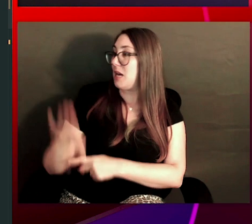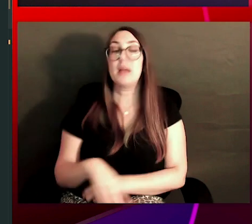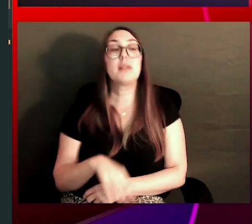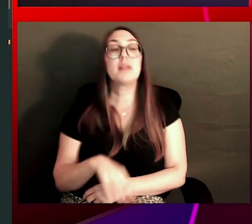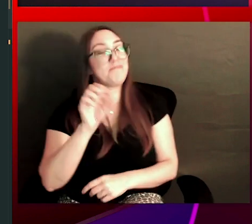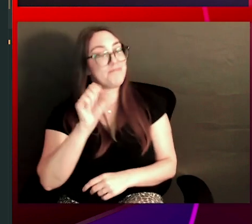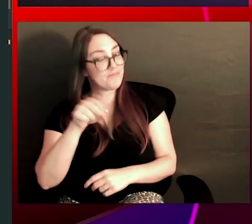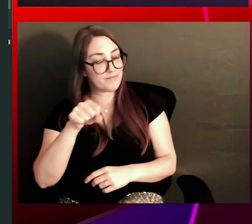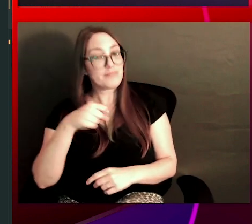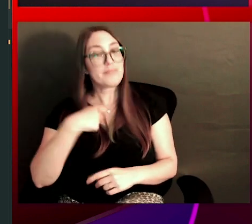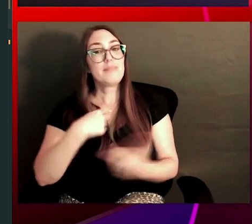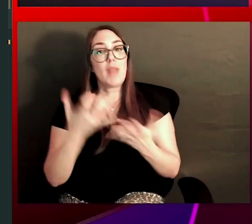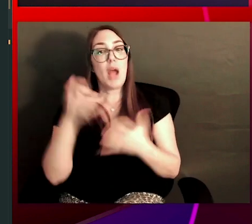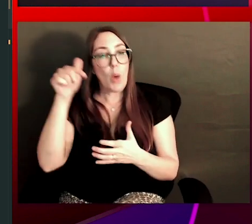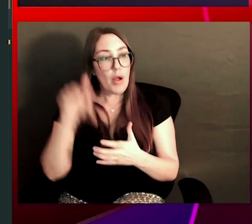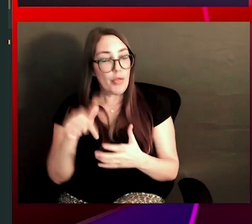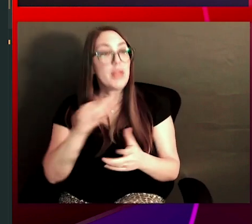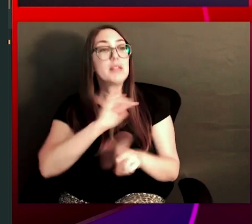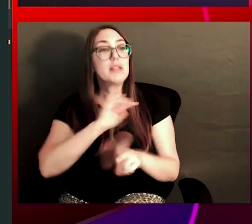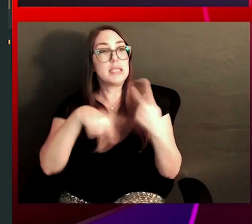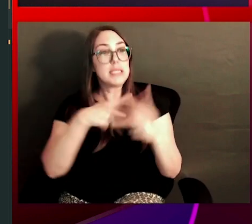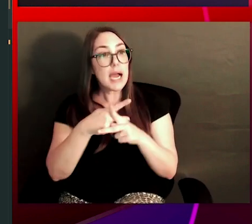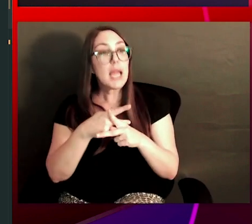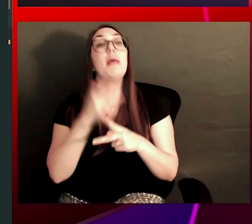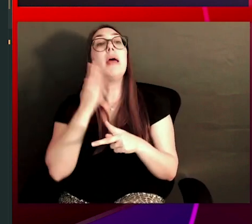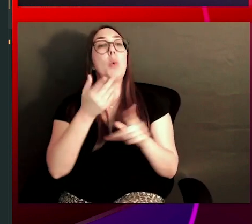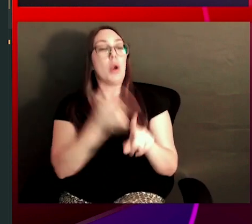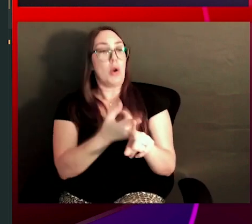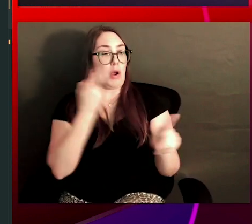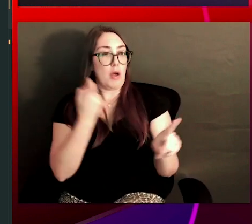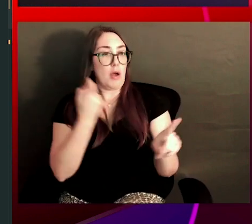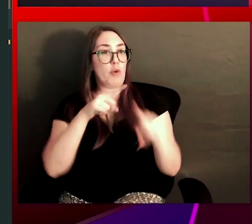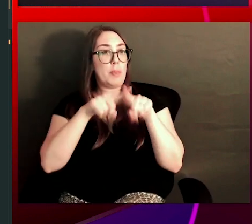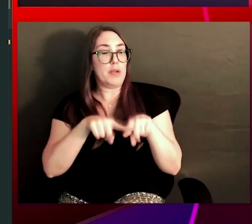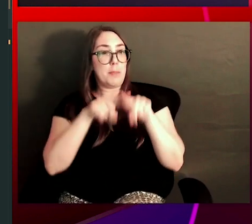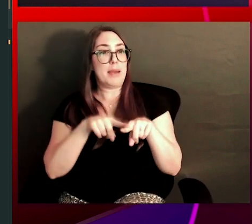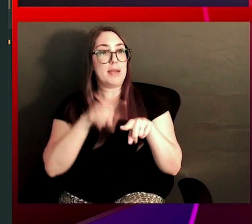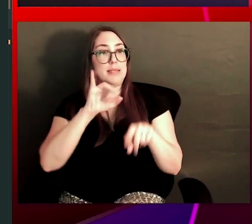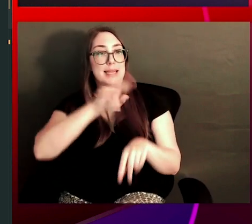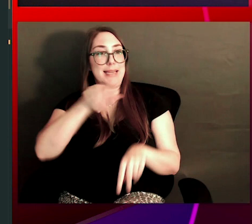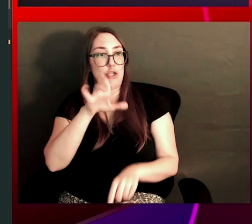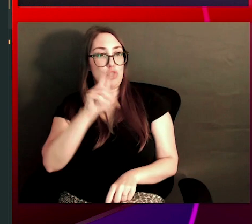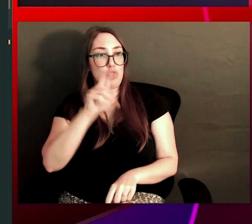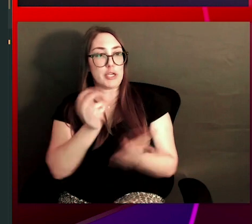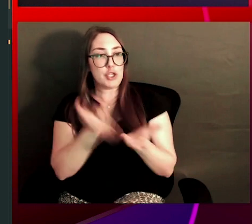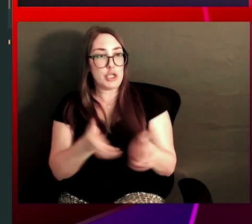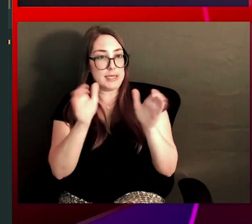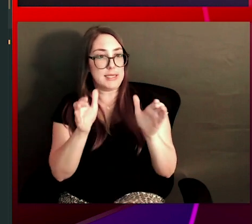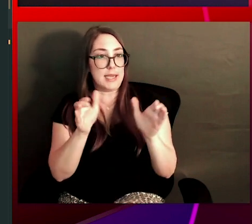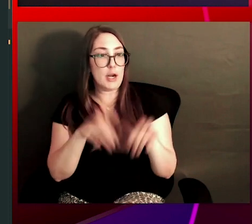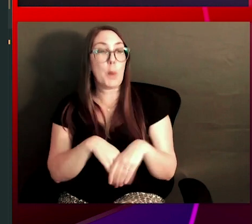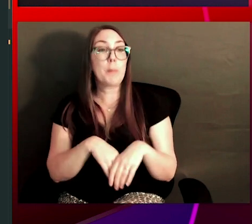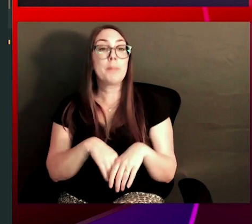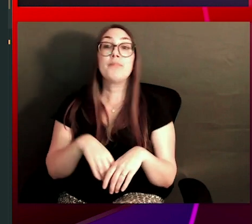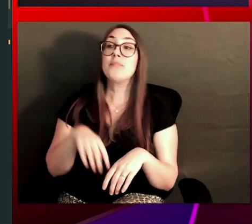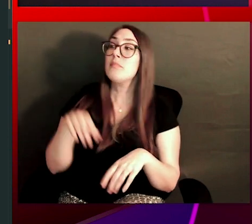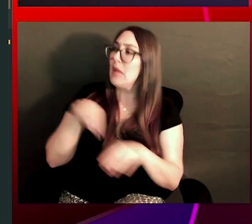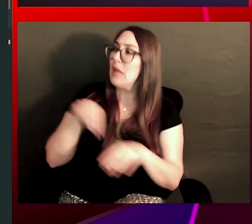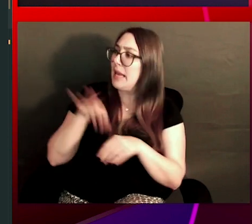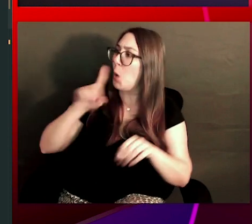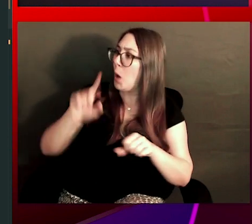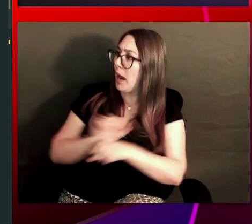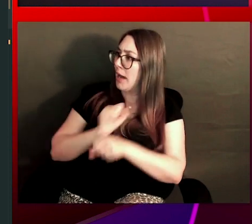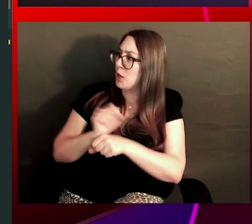I want this particular type, and it will come from the dependency injection container without me needing to supply it. In your actual methods, you're calling